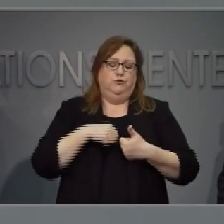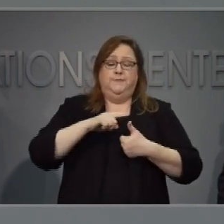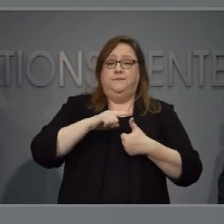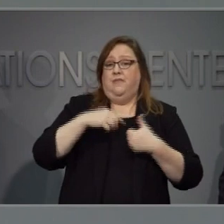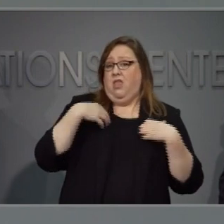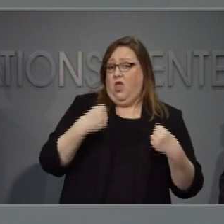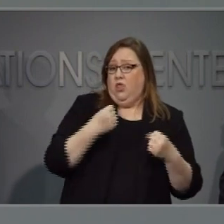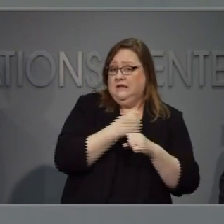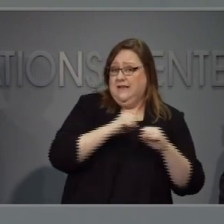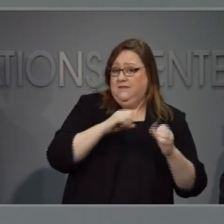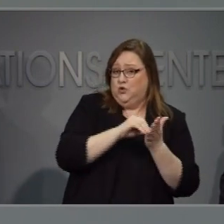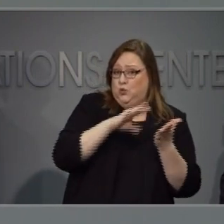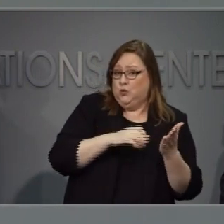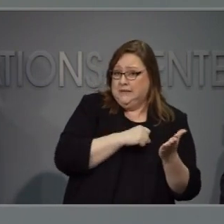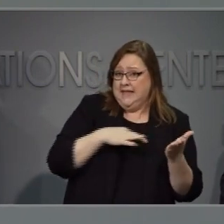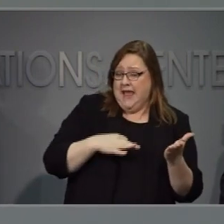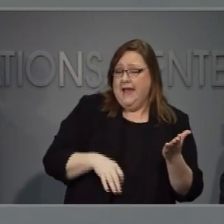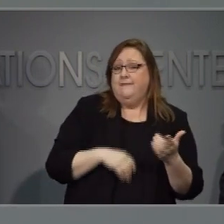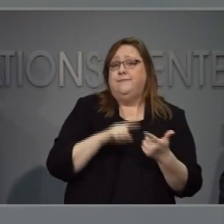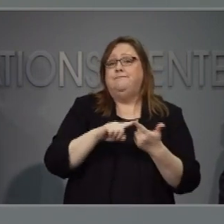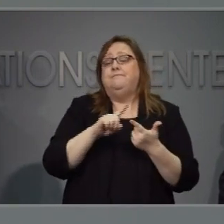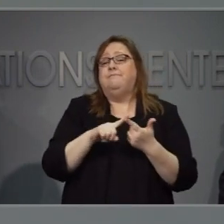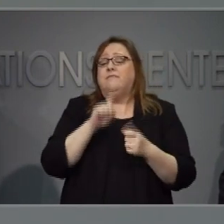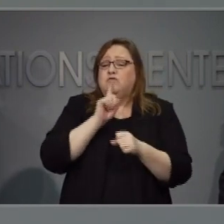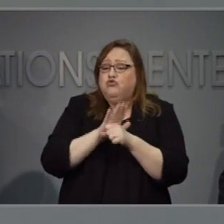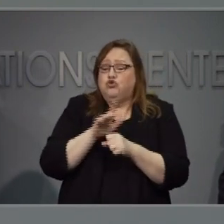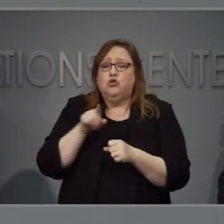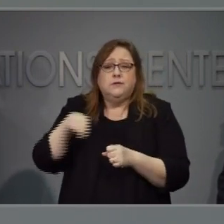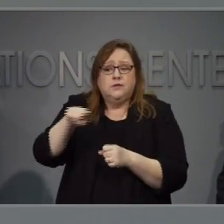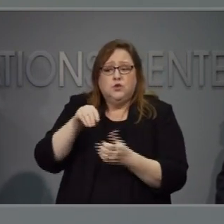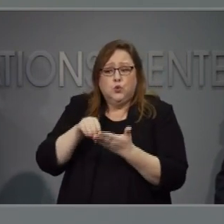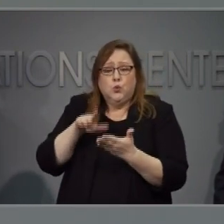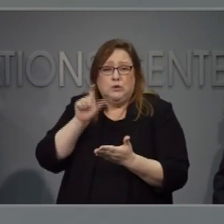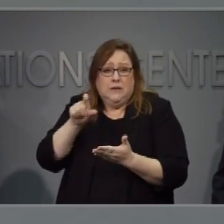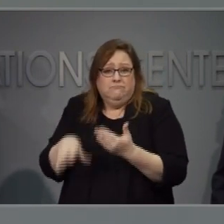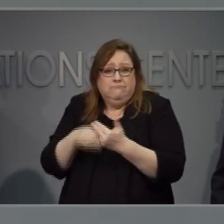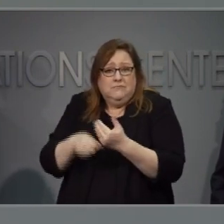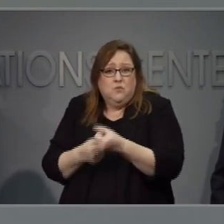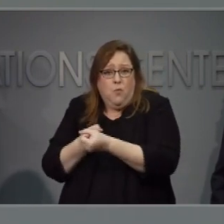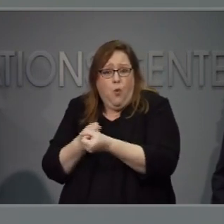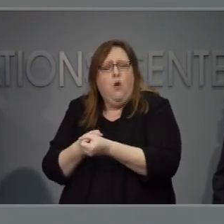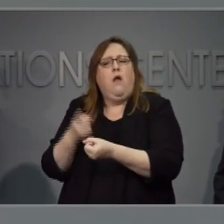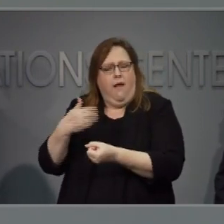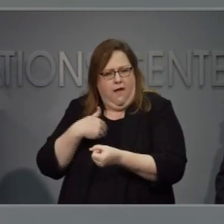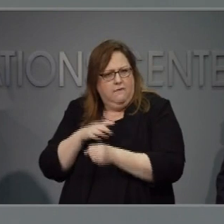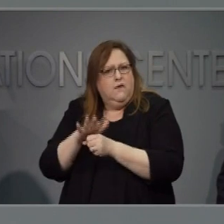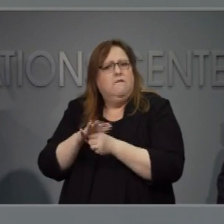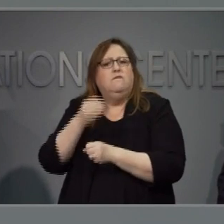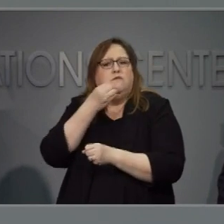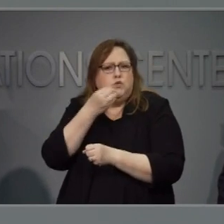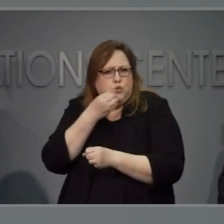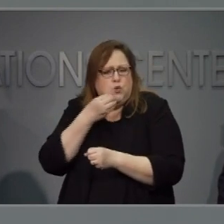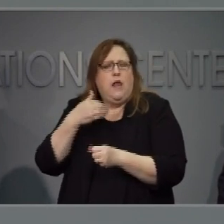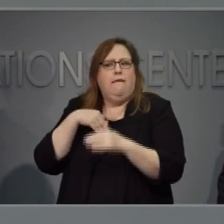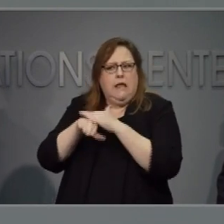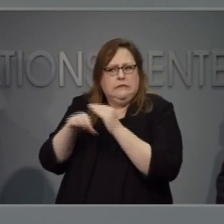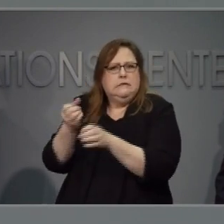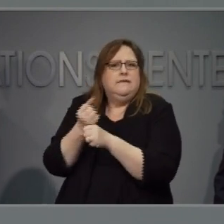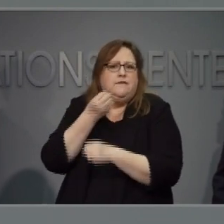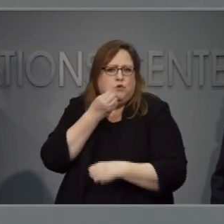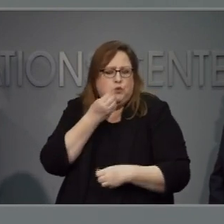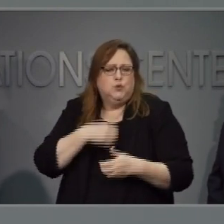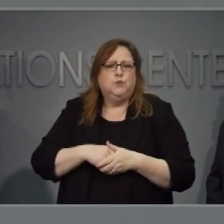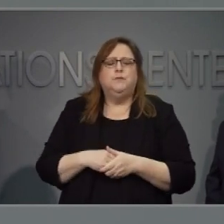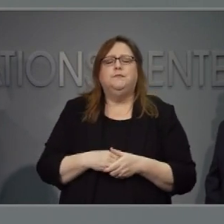students and staff, ensuring our most vulnerable children and their families have access to nutritious meals,